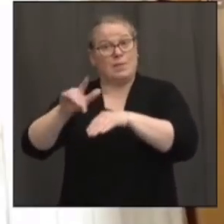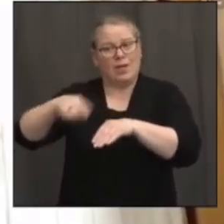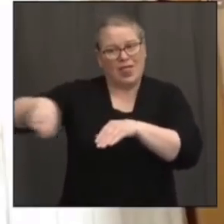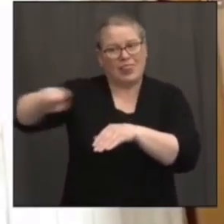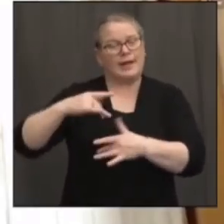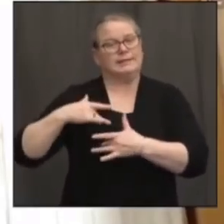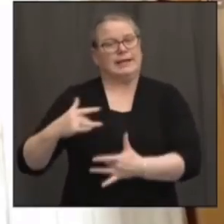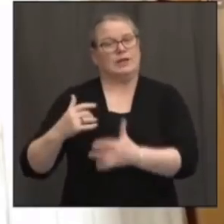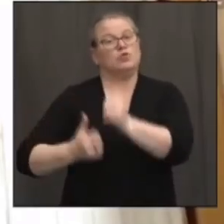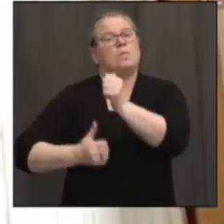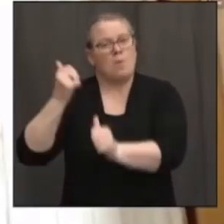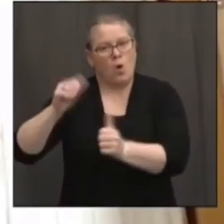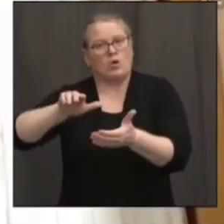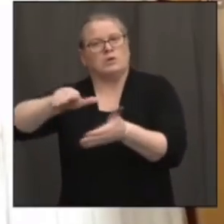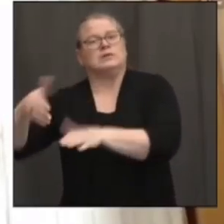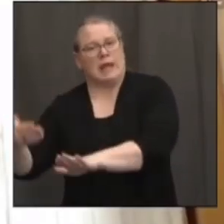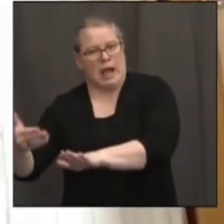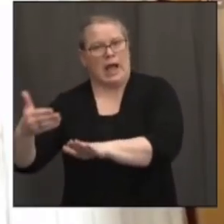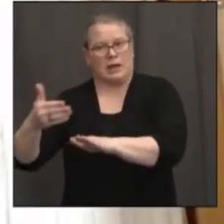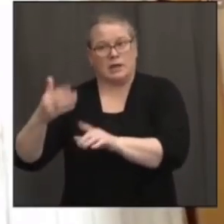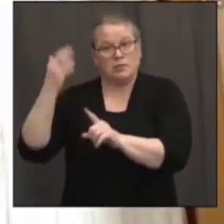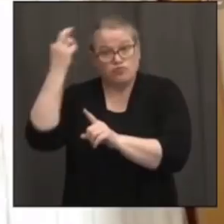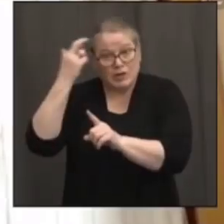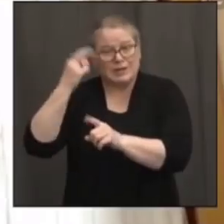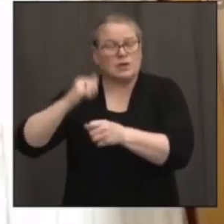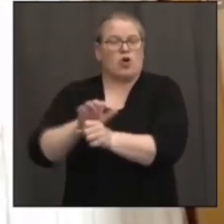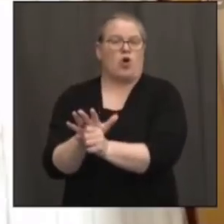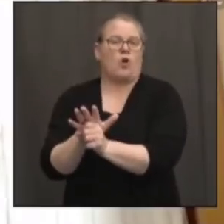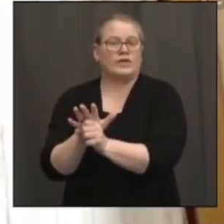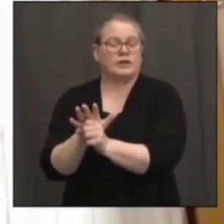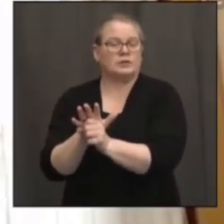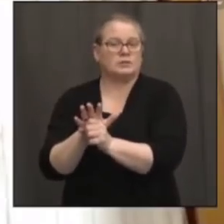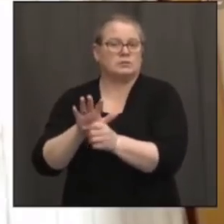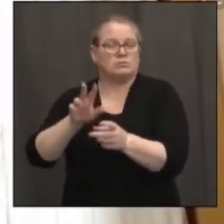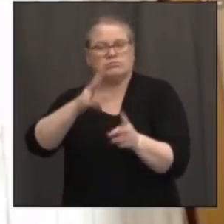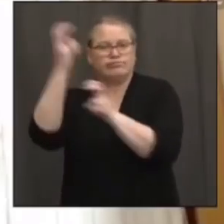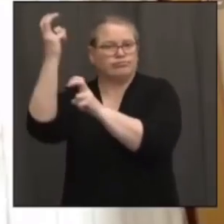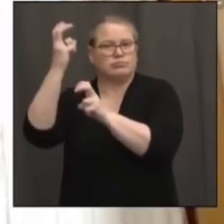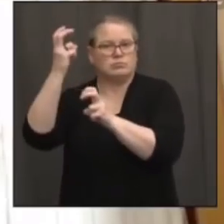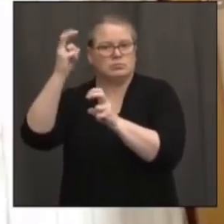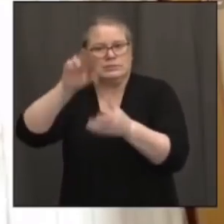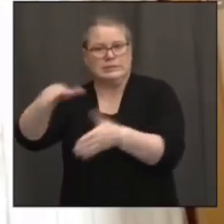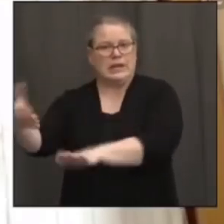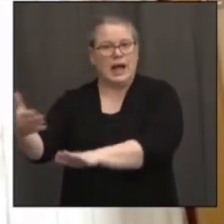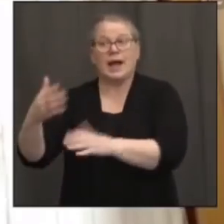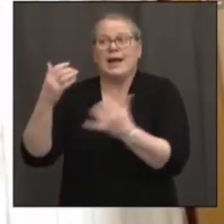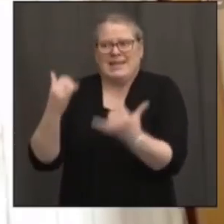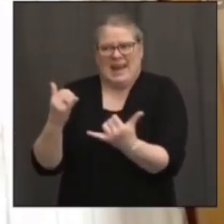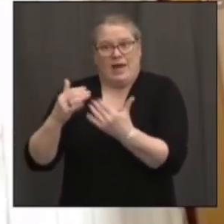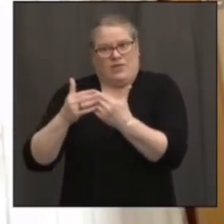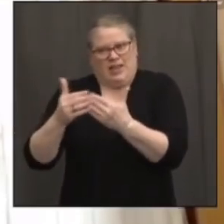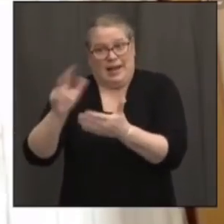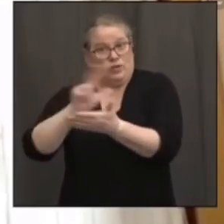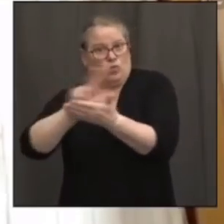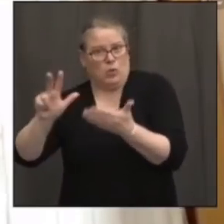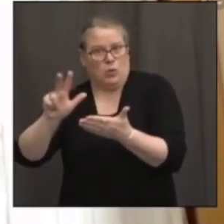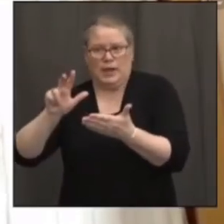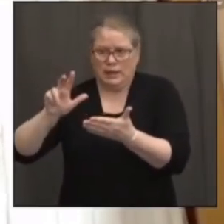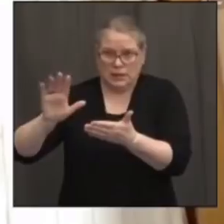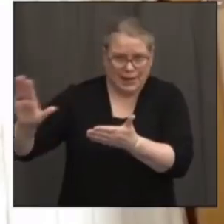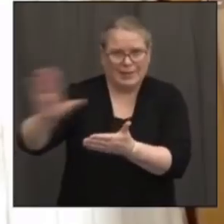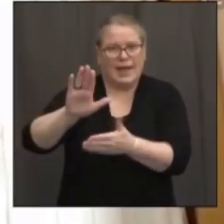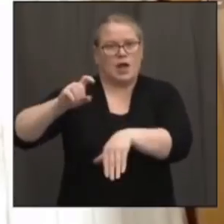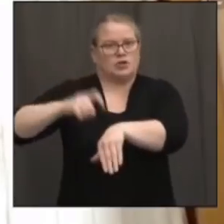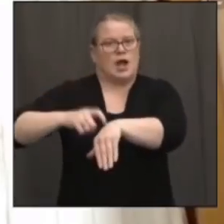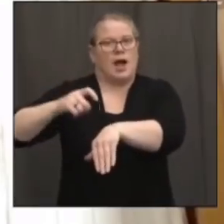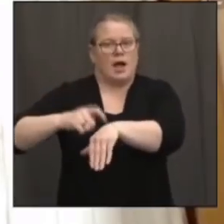the clearest run at appointments over the next 3 weeks. We get them vaccinated and we can continue moving down the list. So I think it's a good example